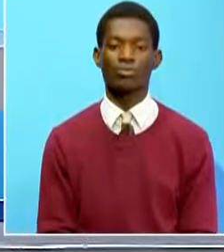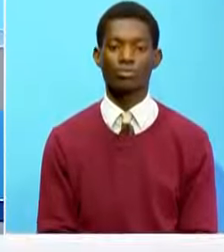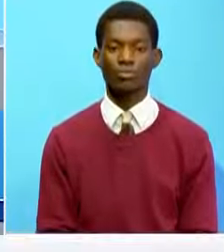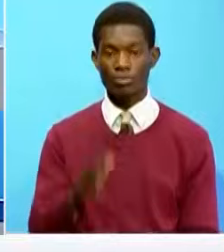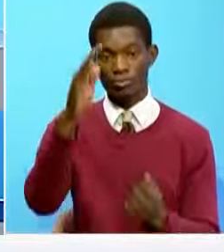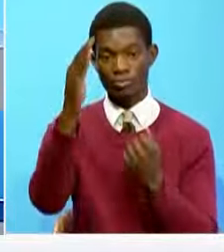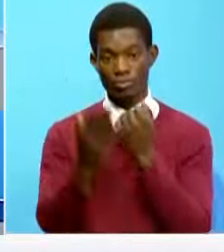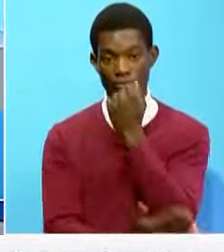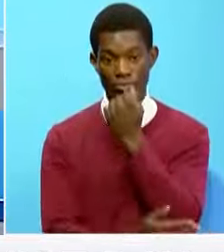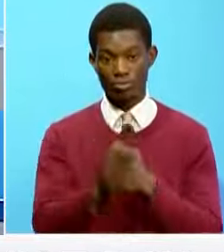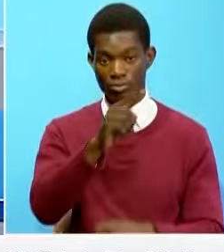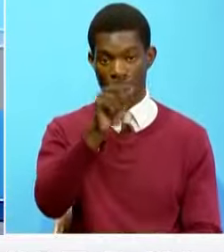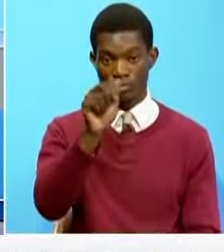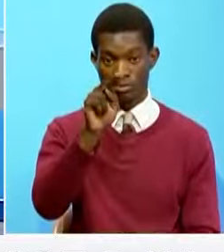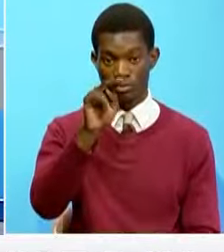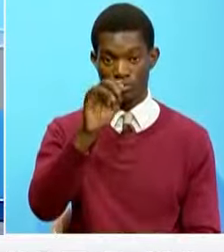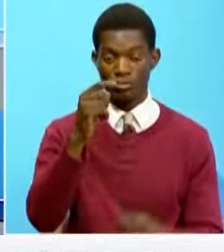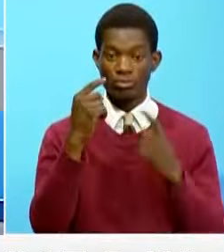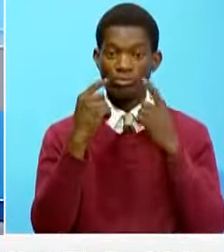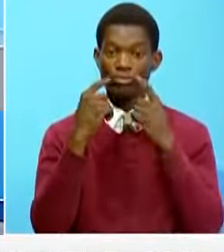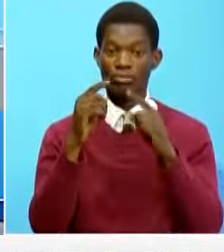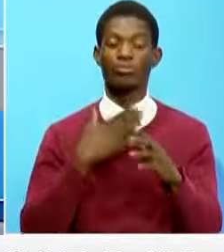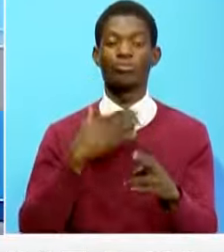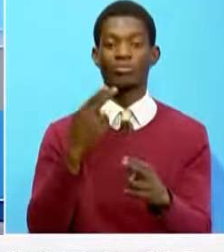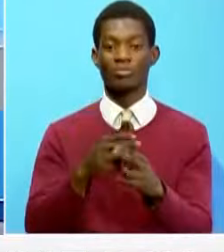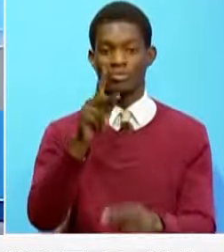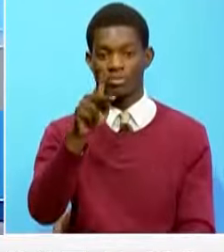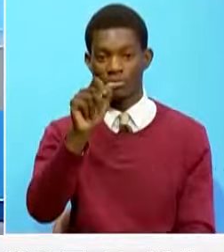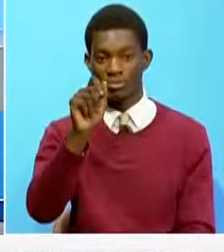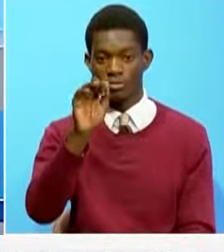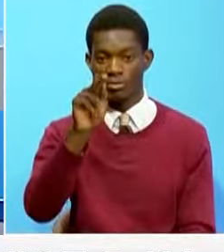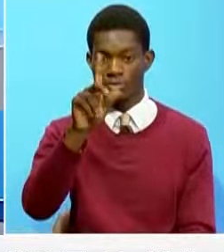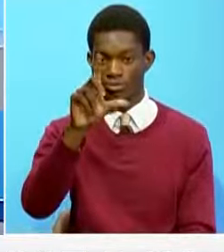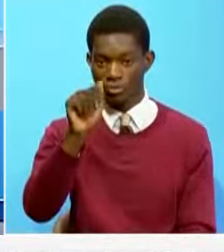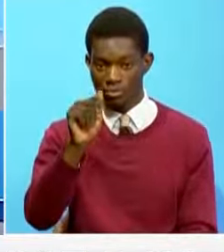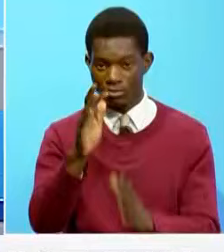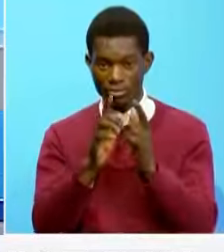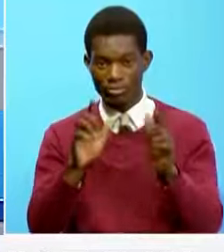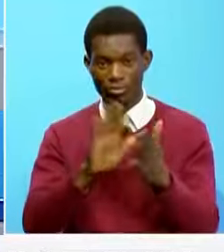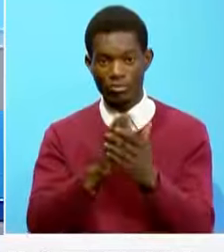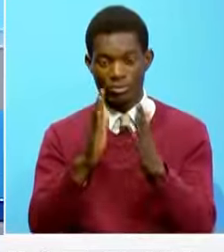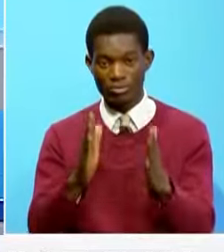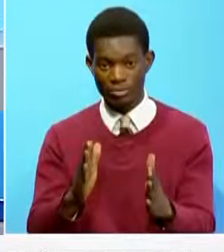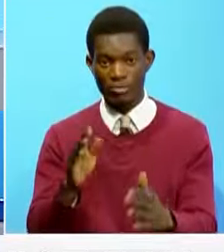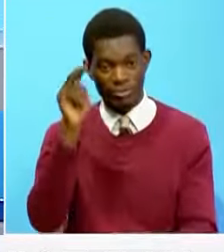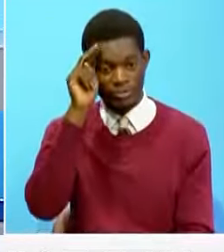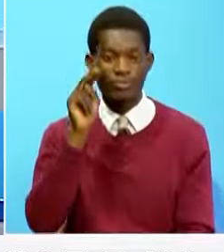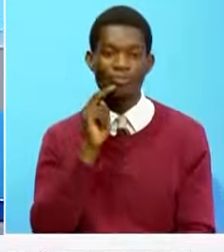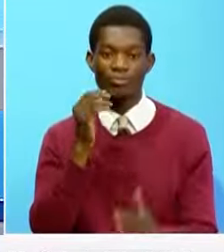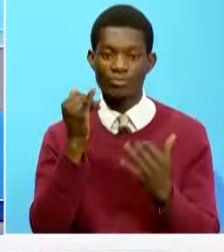Welcome to Zanis News. My name is Kafola Salamba and my sign language interpreter is Neham Mumbi. Zanis News in